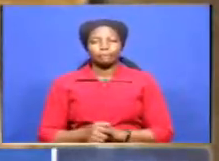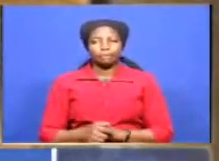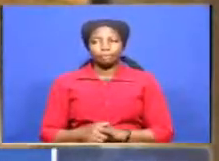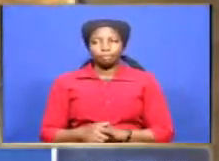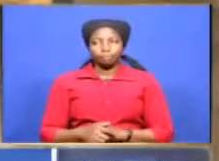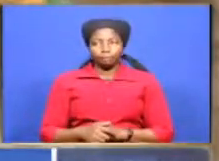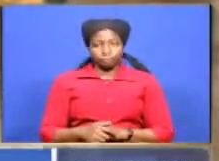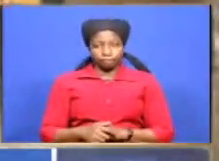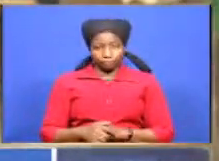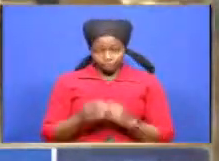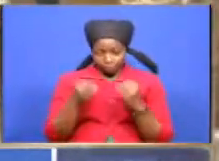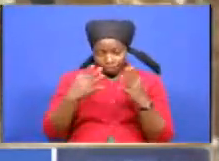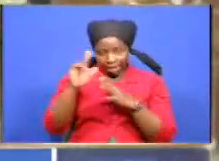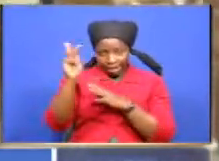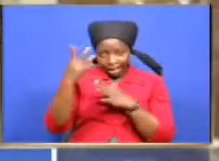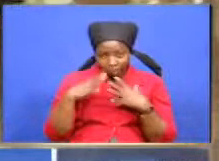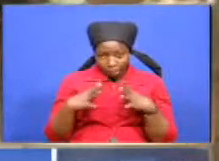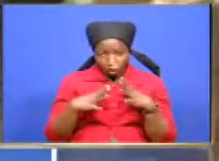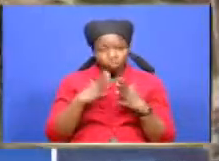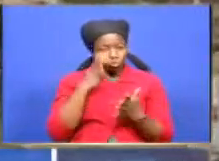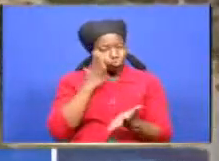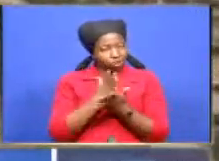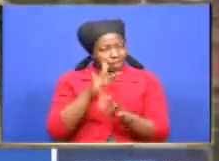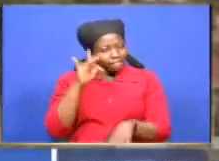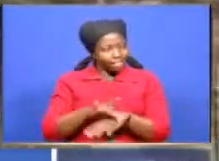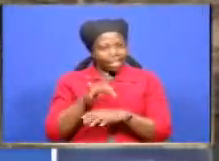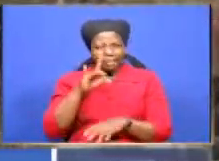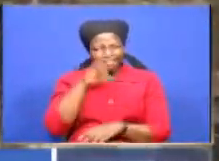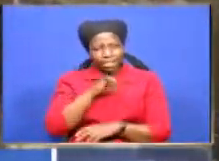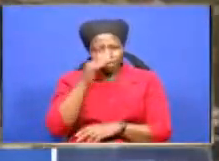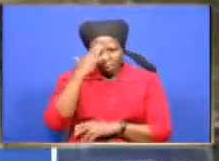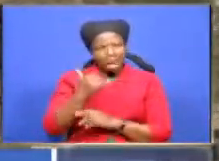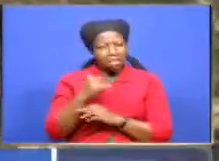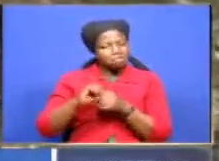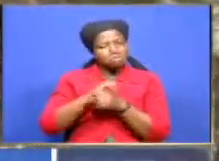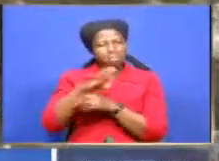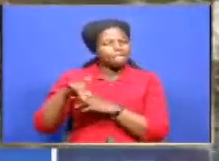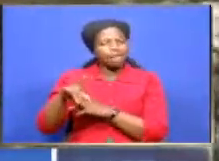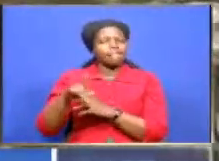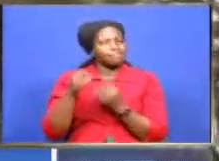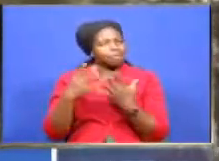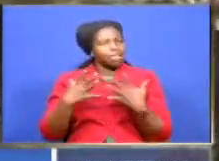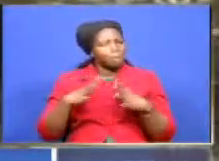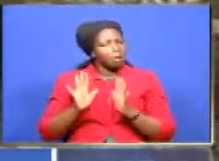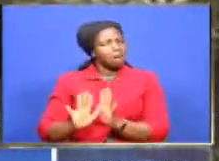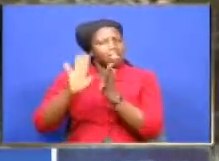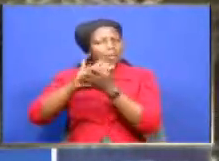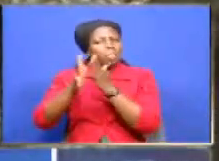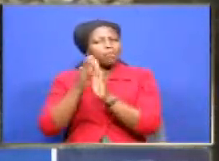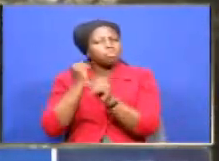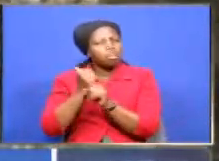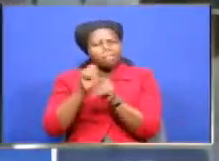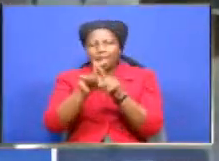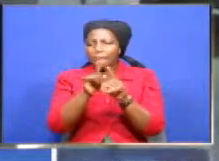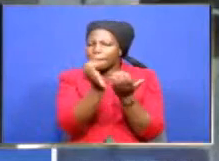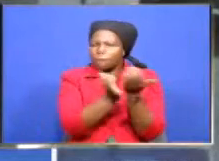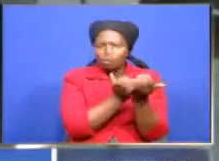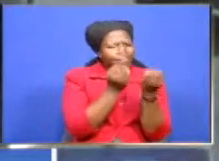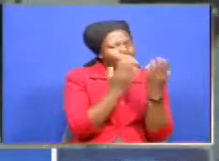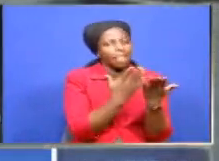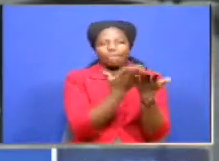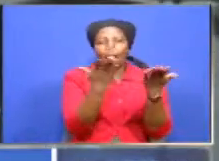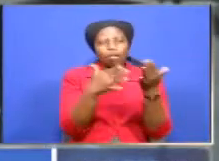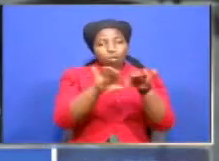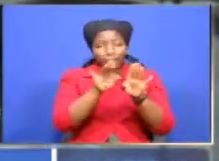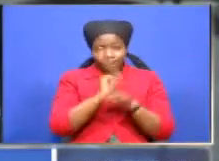Many Kenyans have taken a hit as a result of the coronavirus pandemic, with several left unemployed and many businesses closed.